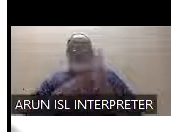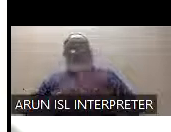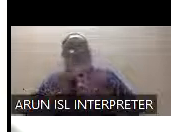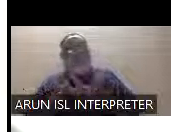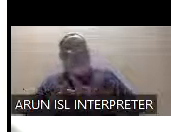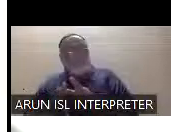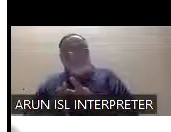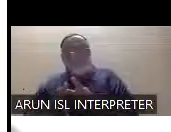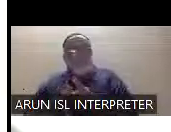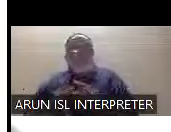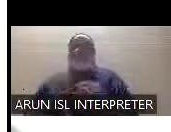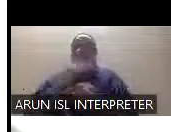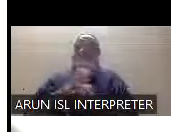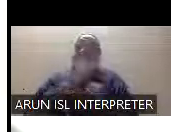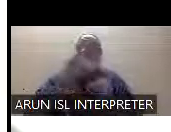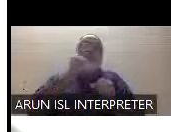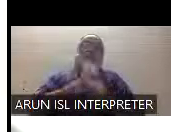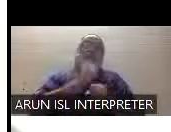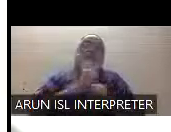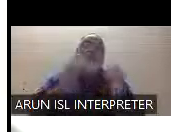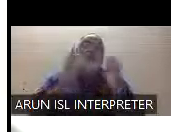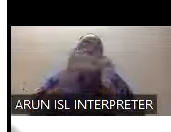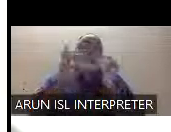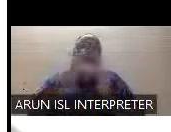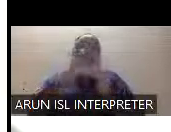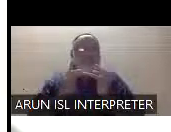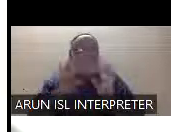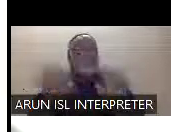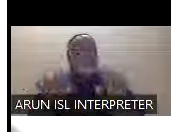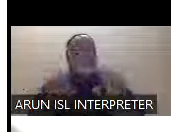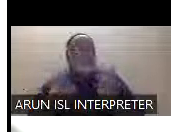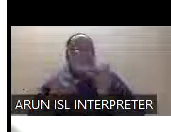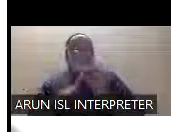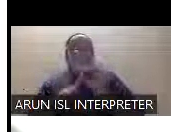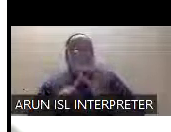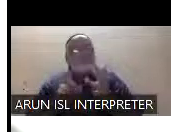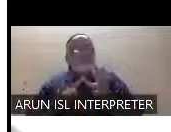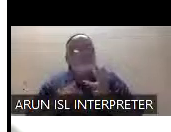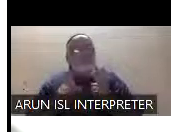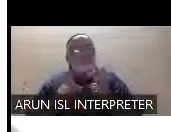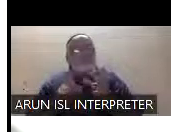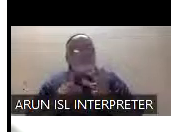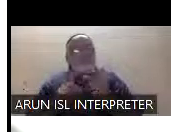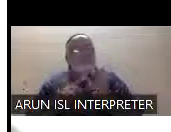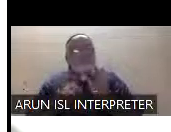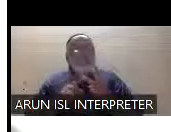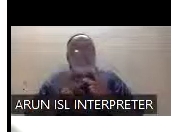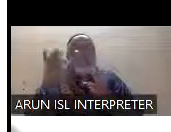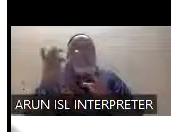communication technology. One is guidelines for Indian government websites and the other one is for optical character